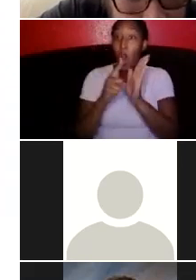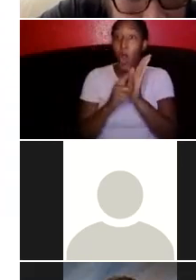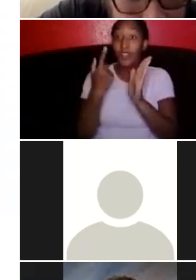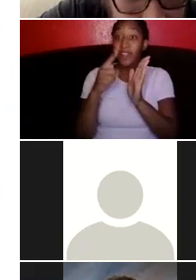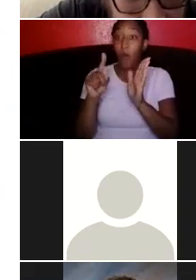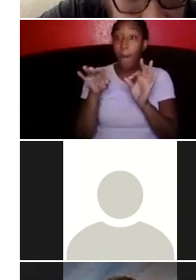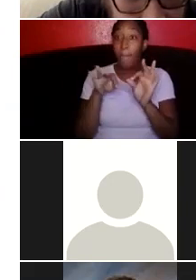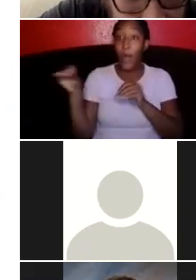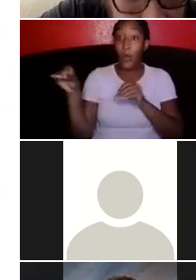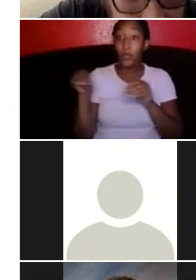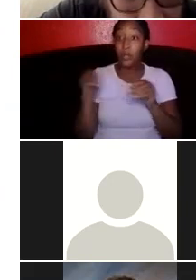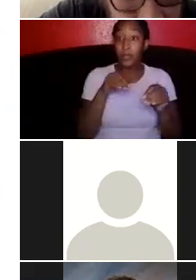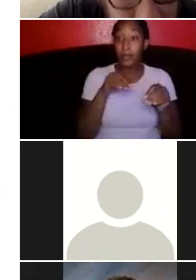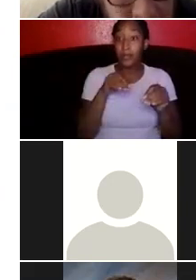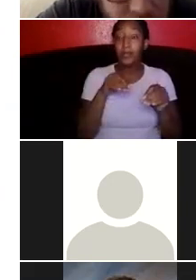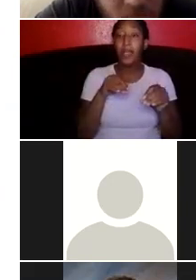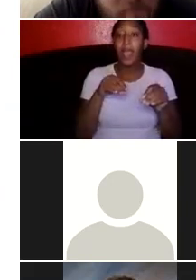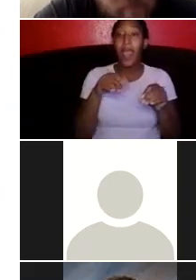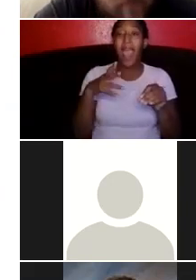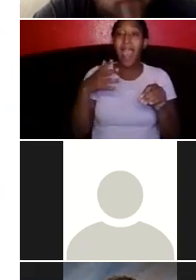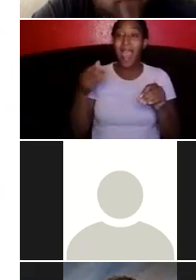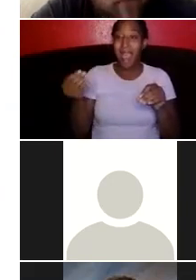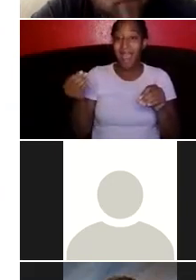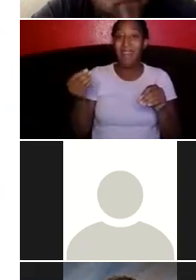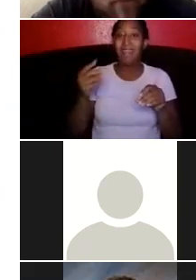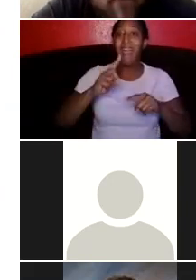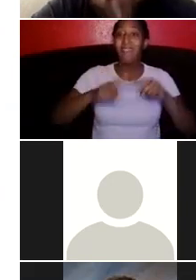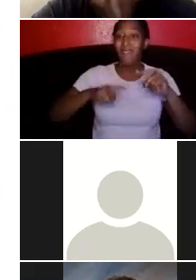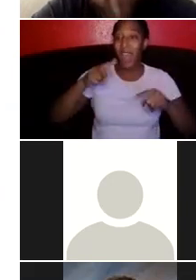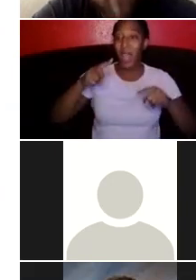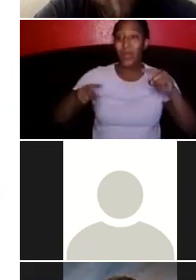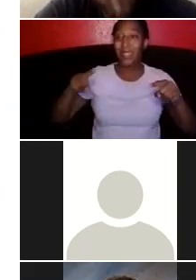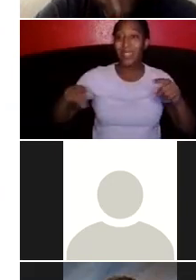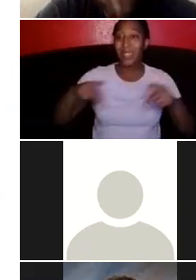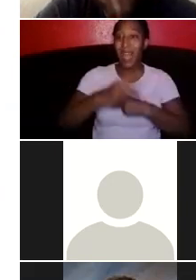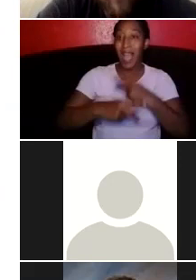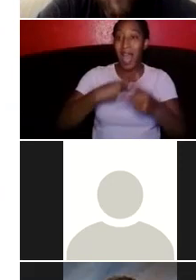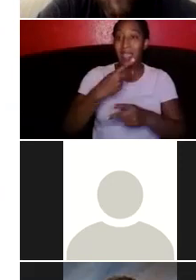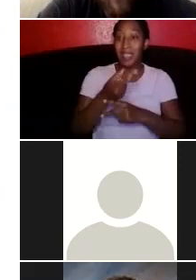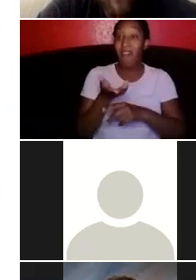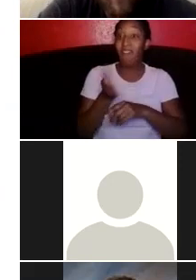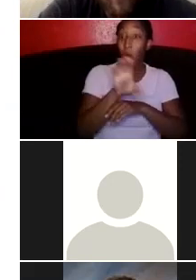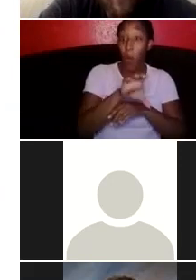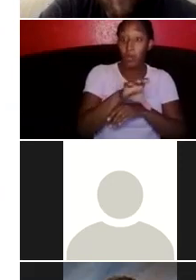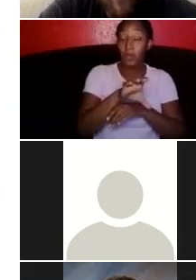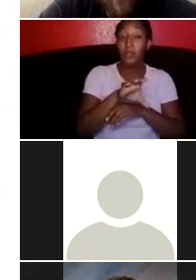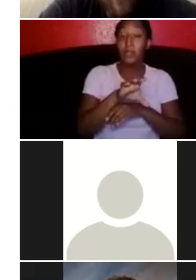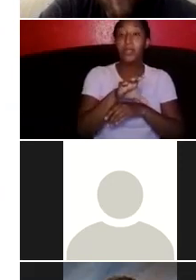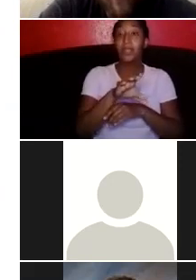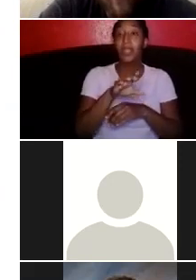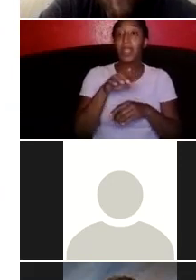And then we looked at some various types of forces that you utilize when